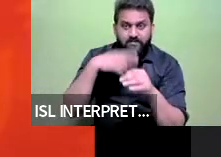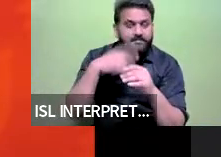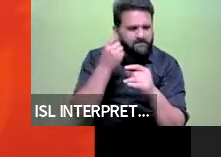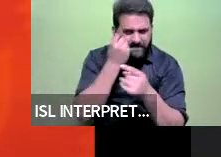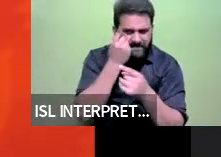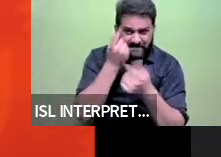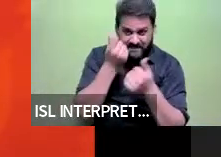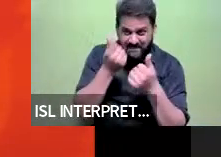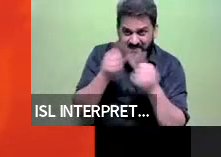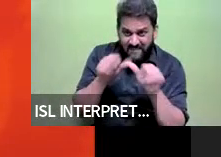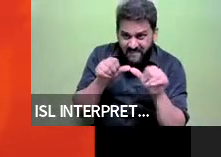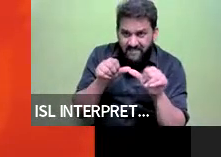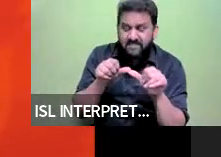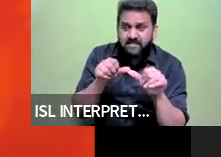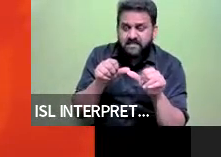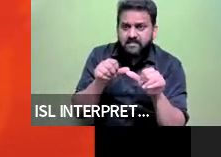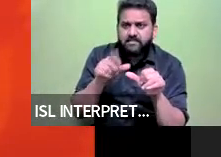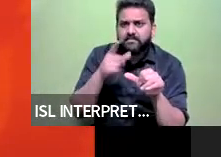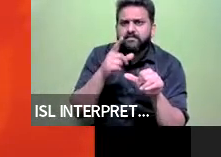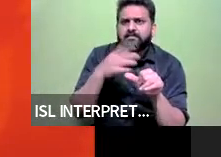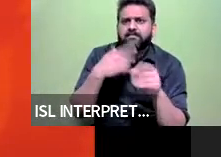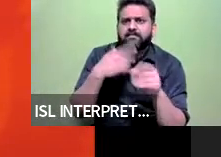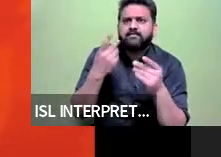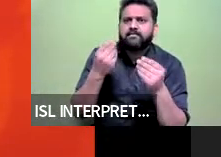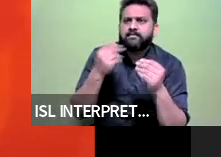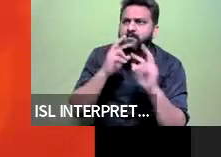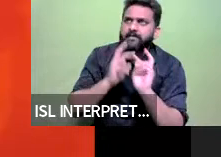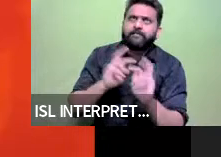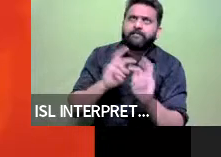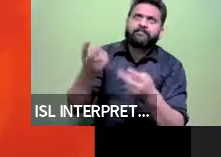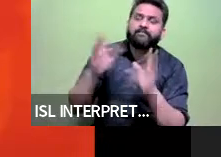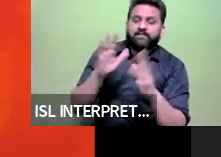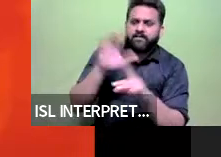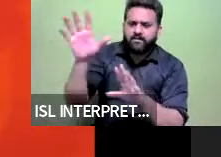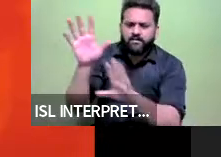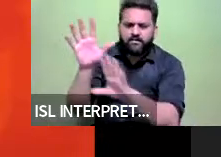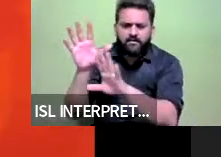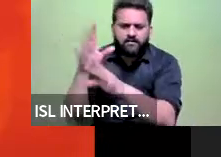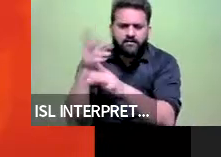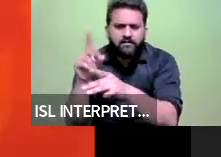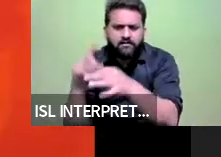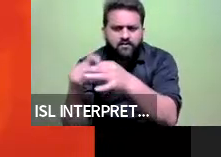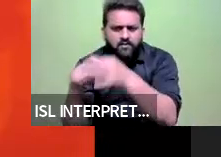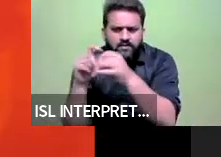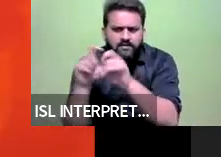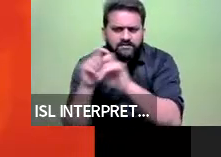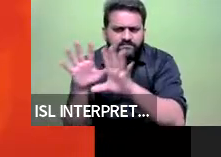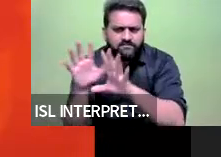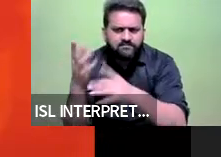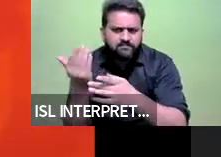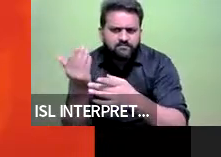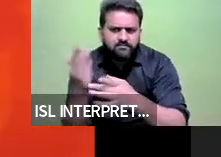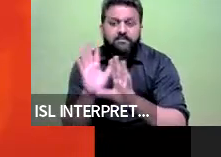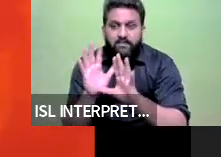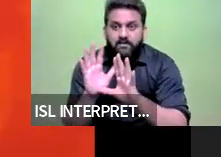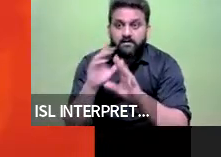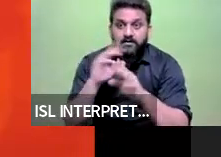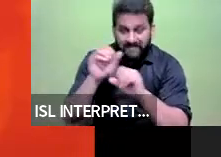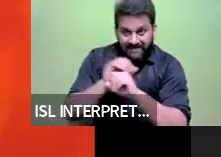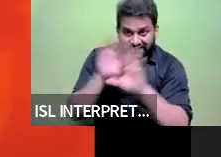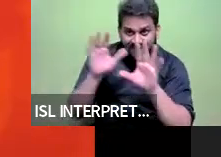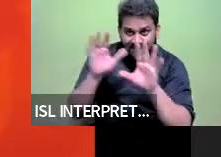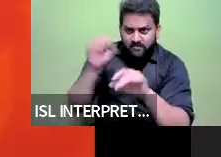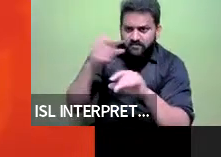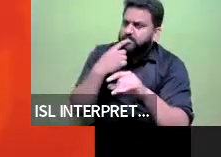understand, then you should not answer that. You should clarify the question in that sense. For clarification, you can